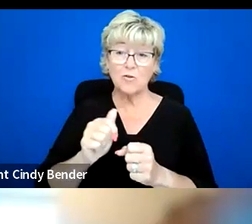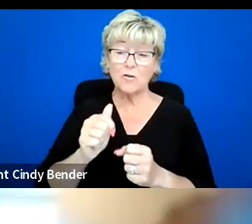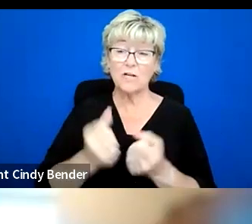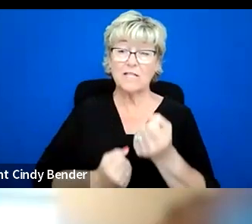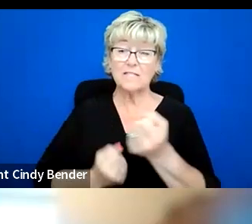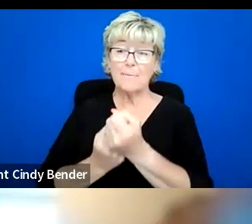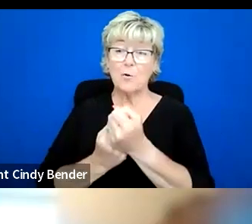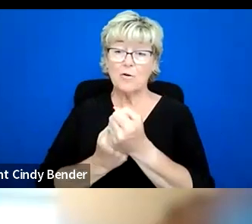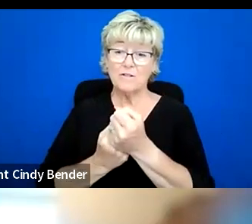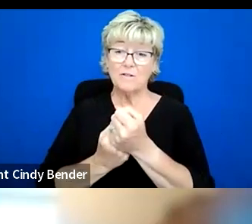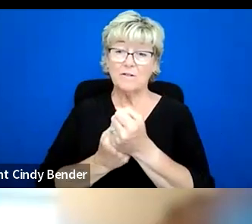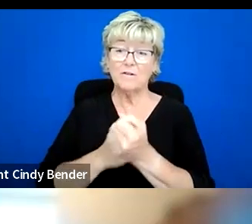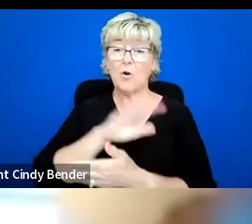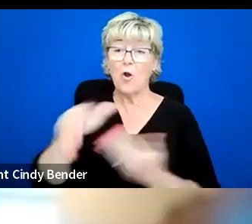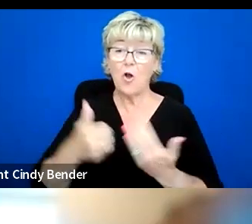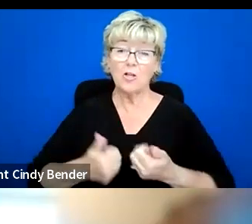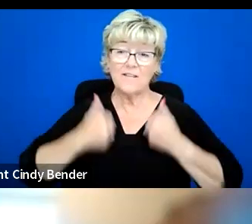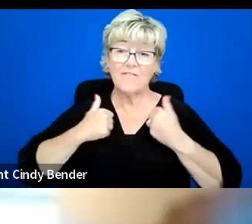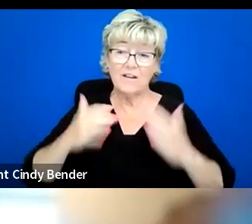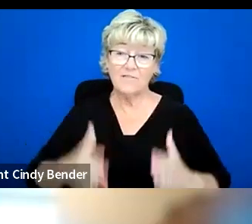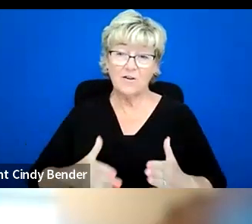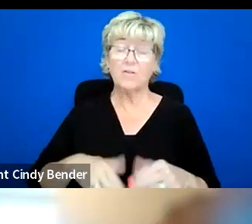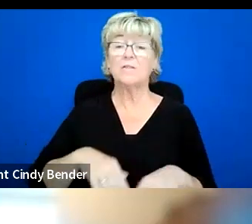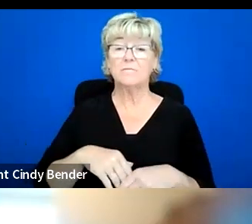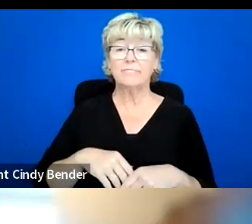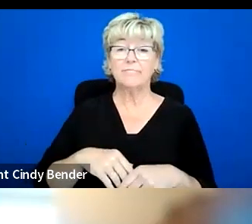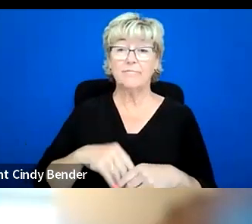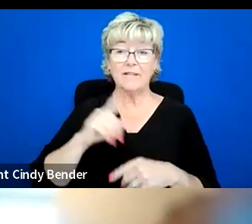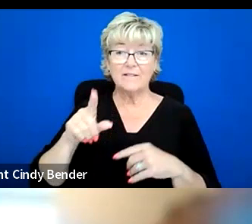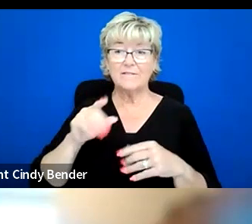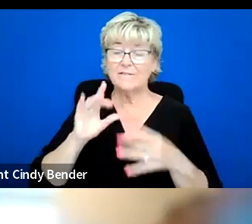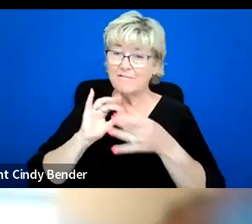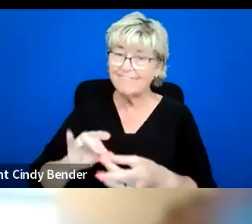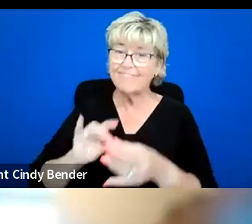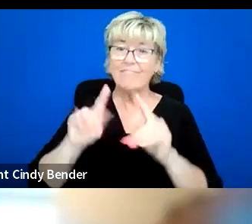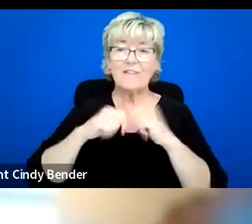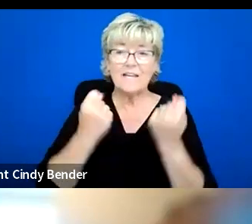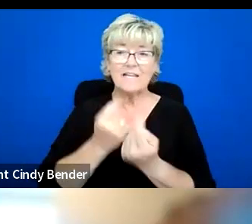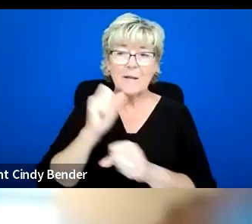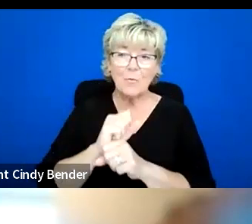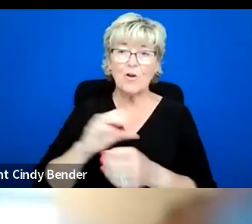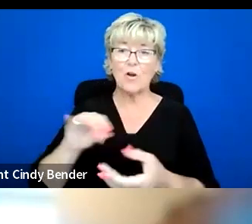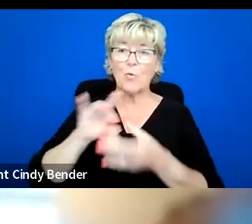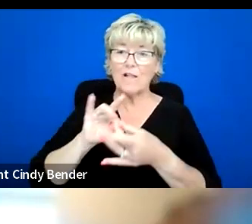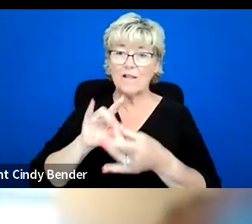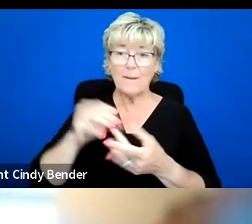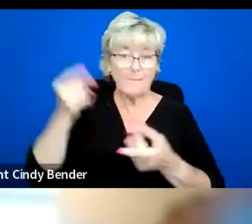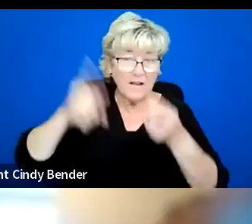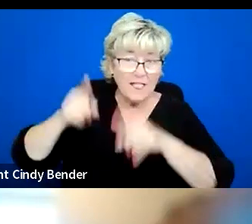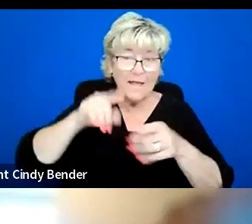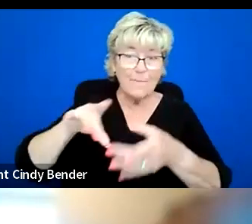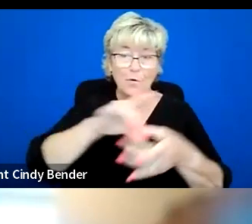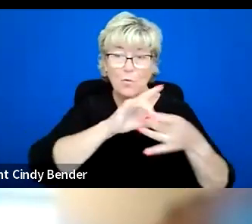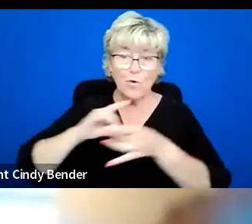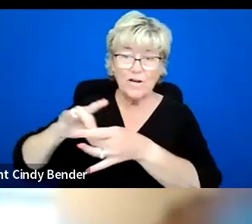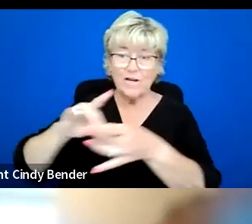support all survivors. And it is about teamwork, it is about relationships, and it is about collaboration, all of us